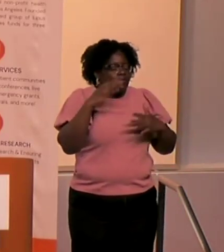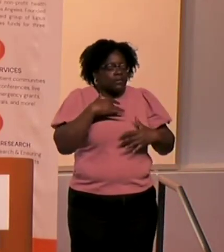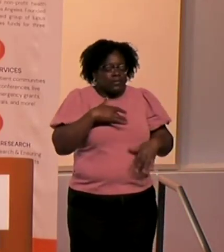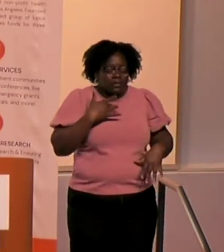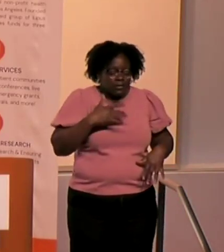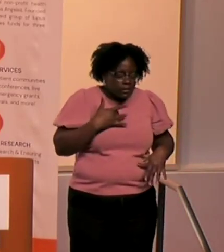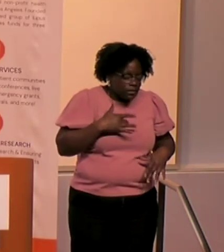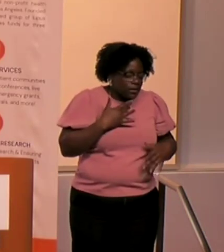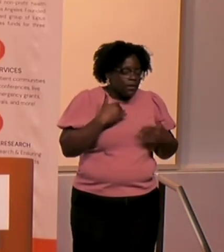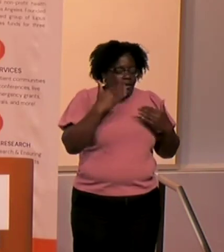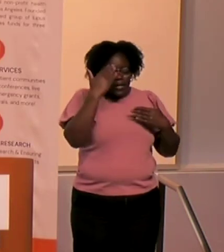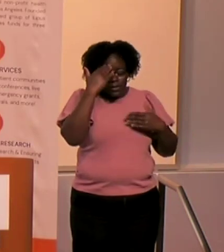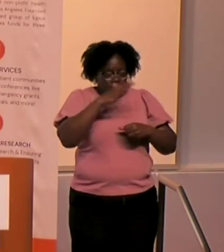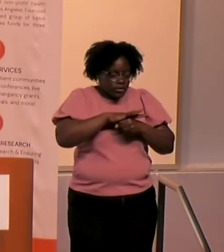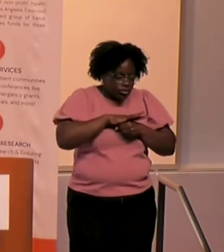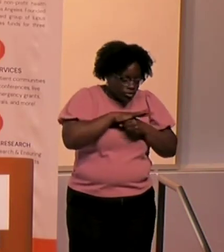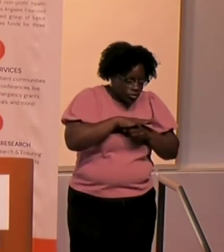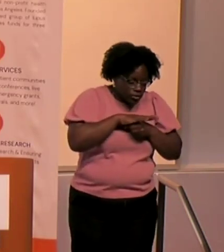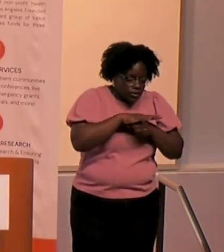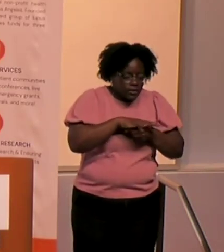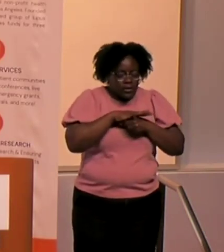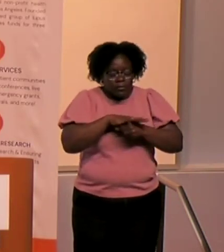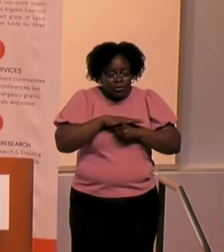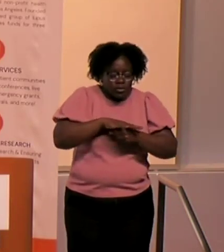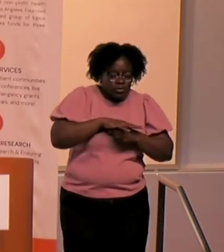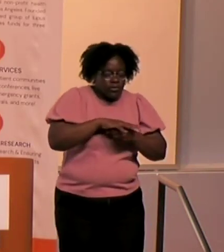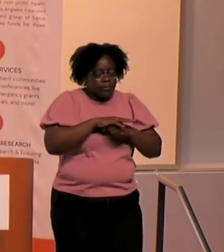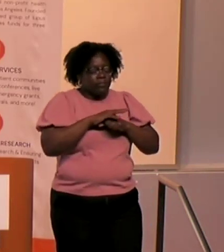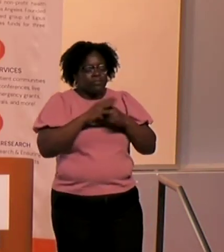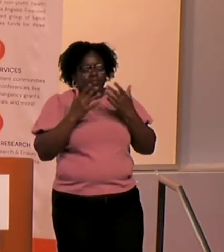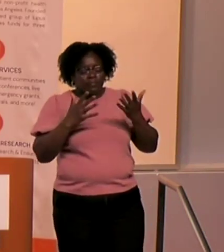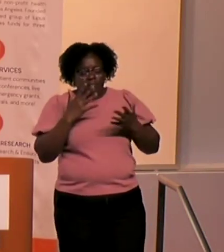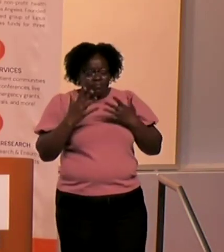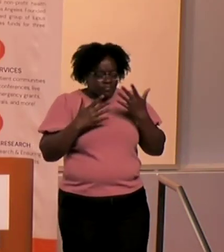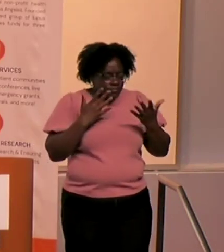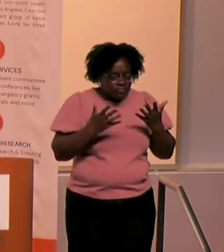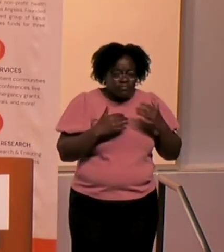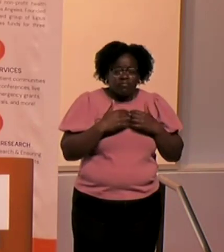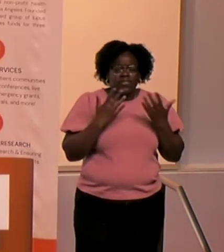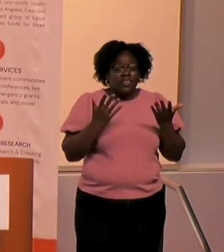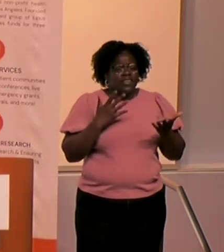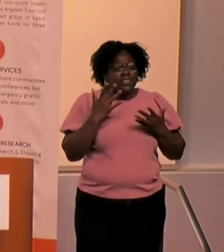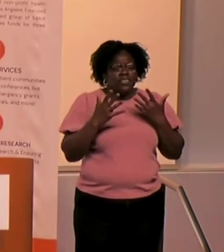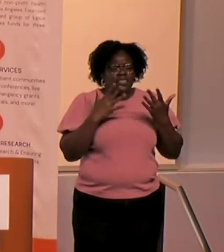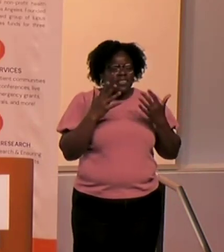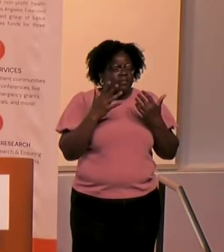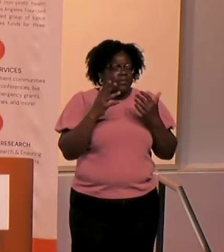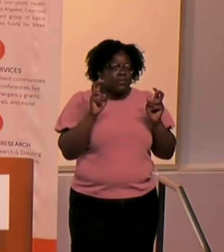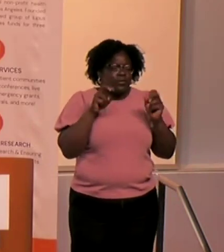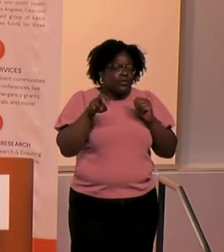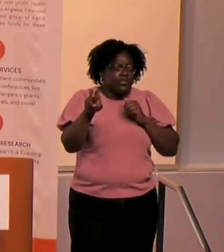is the stress. And then I was in my head like, oh, well, I'm getting stressed. And so I'm making the lupus feel worse. And then it's just been such a journey of